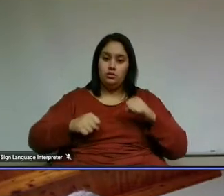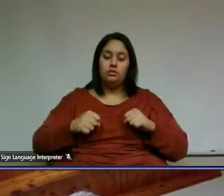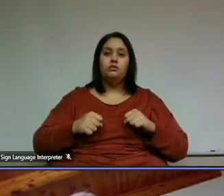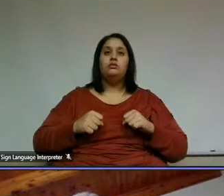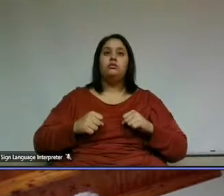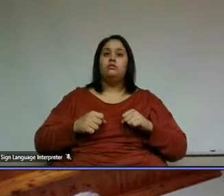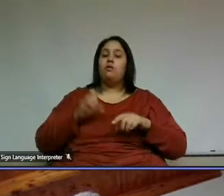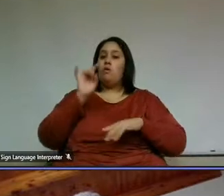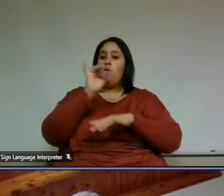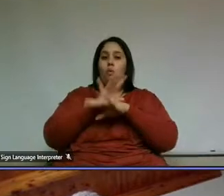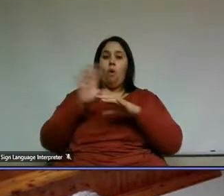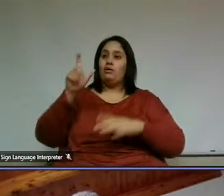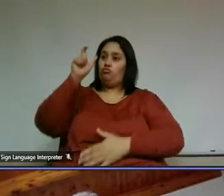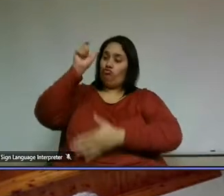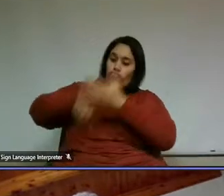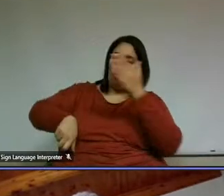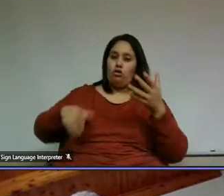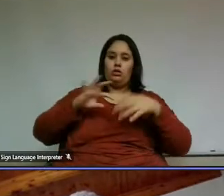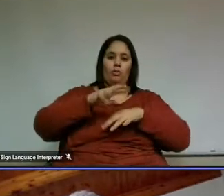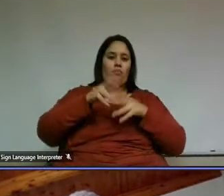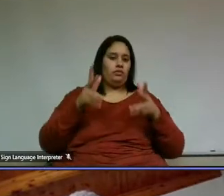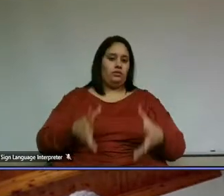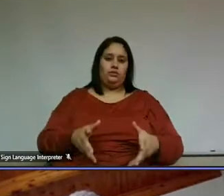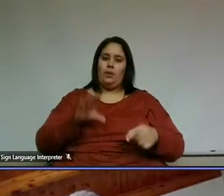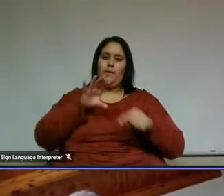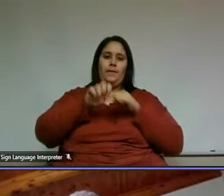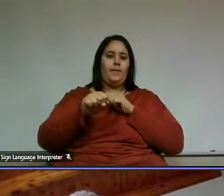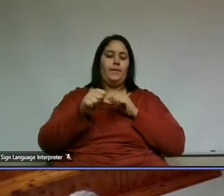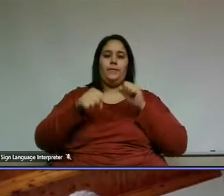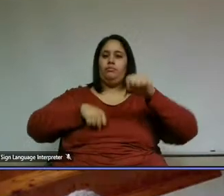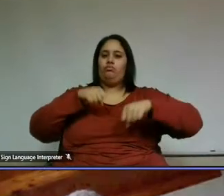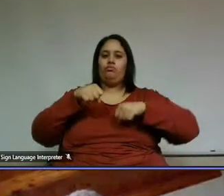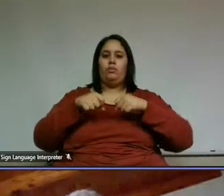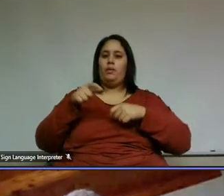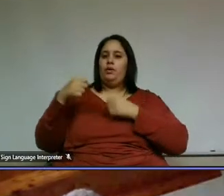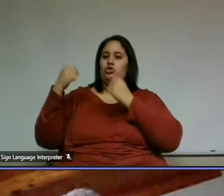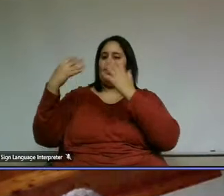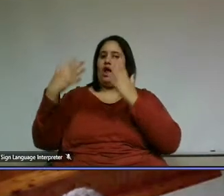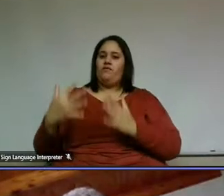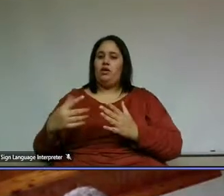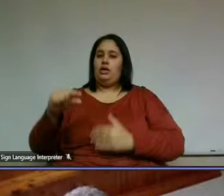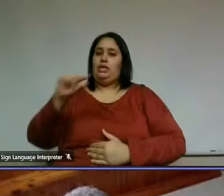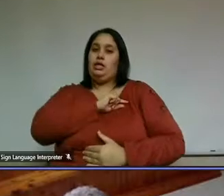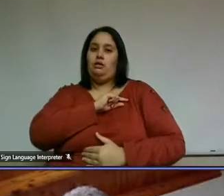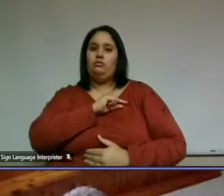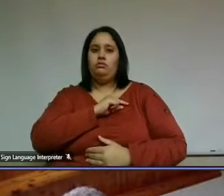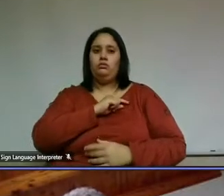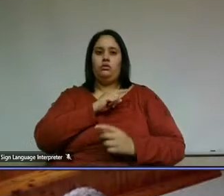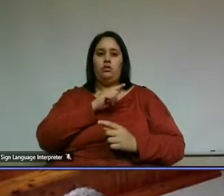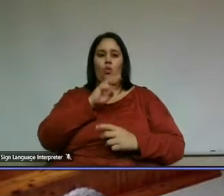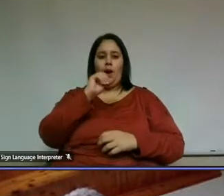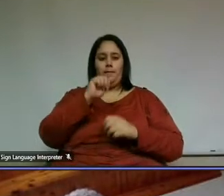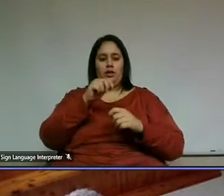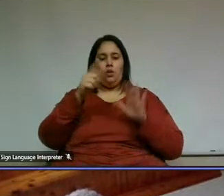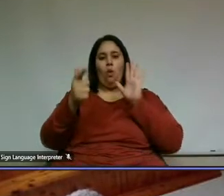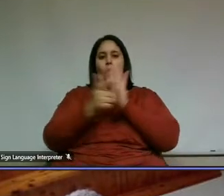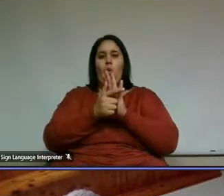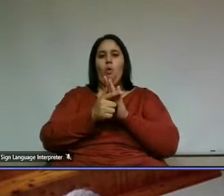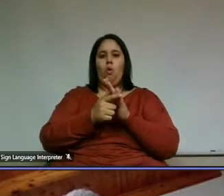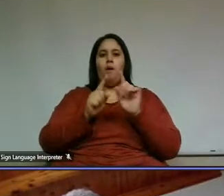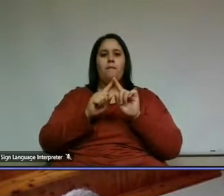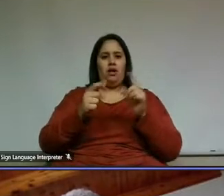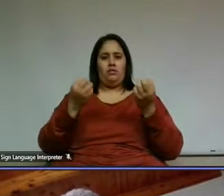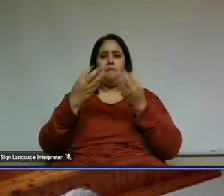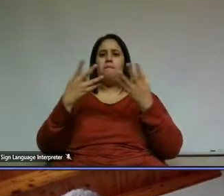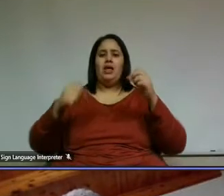one single prosecution in the province that has found a driver guilty of breaking that law. And yet we've had a number of